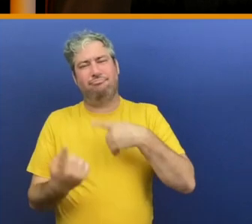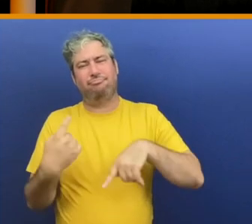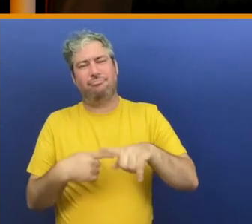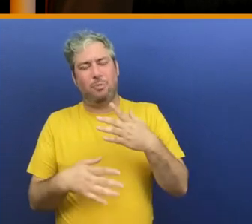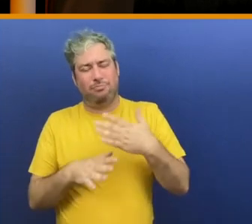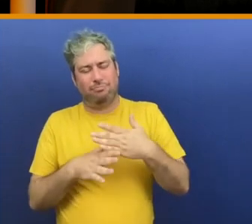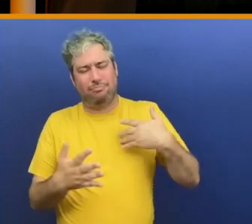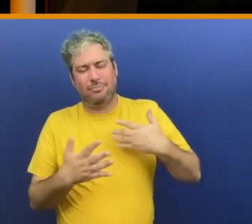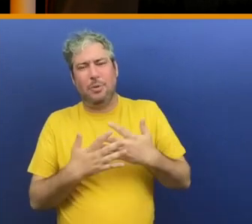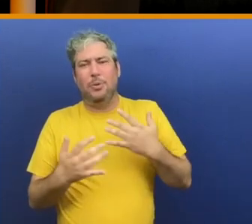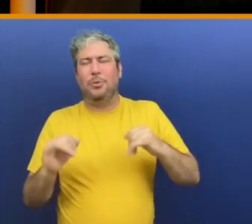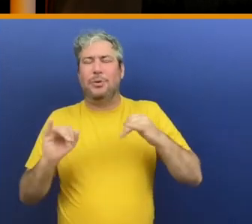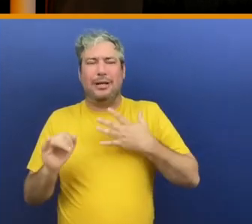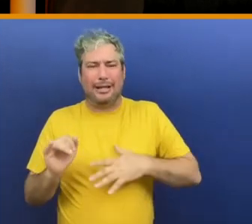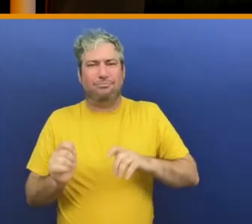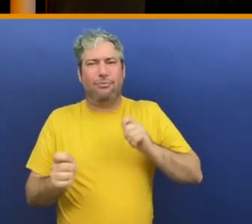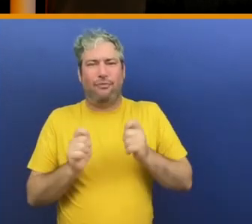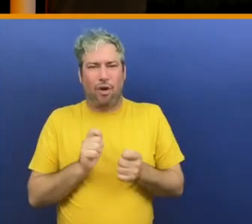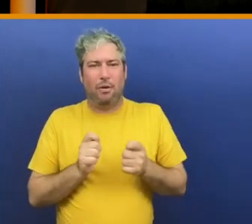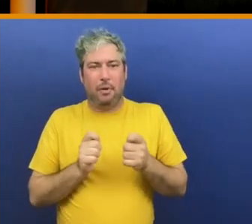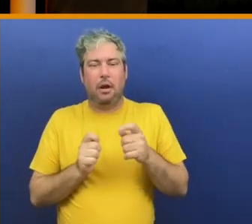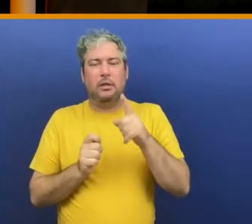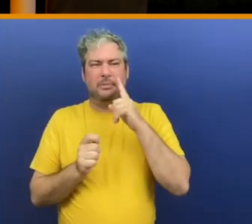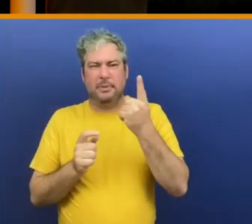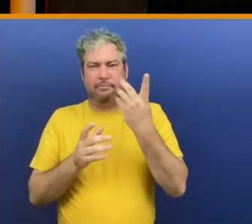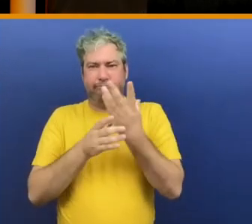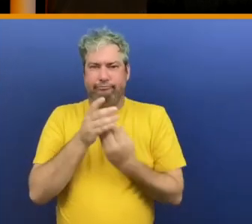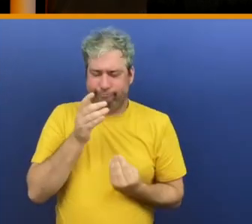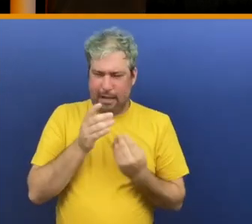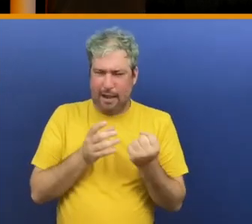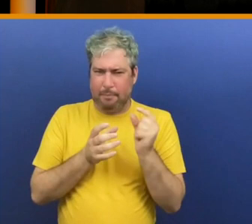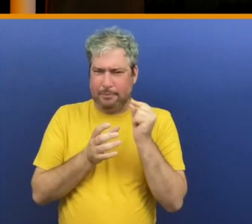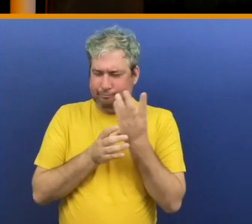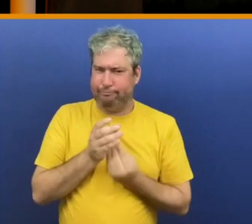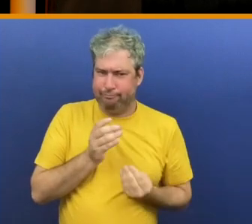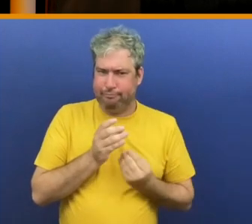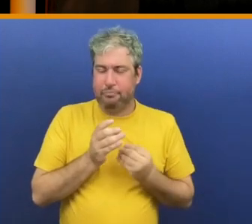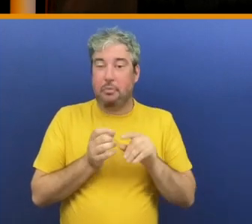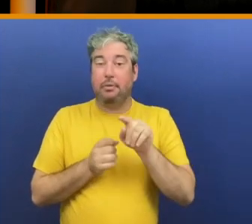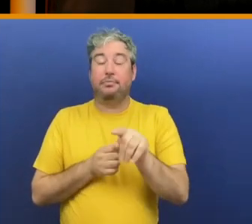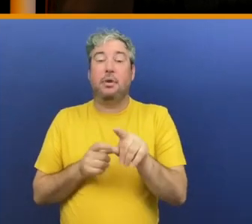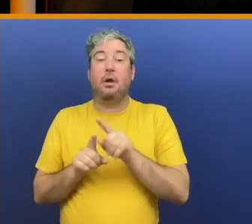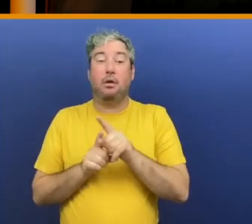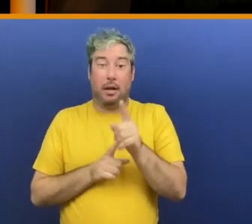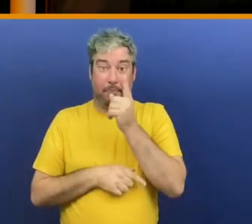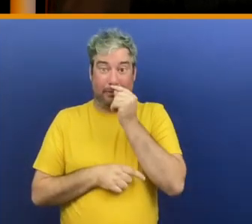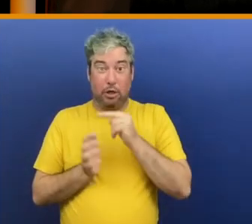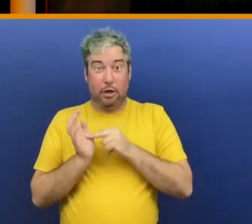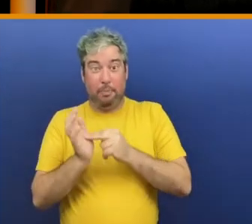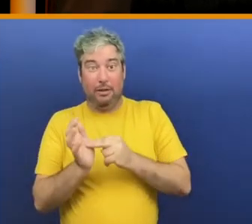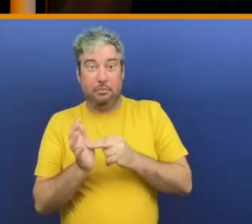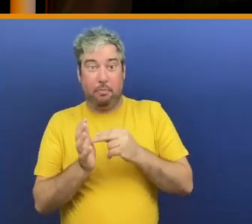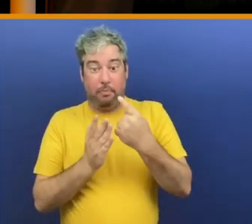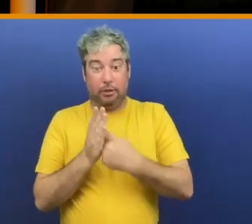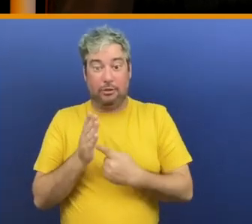as well as there being the ability to nominate a retro policy working group, as in B on line 70, we all know that issues spring